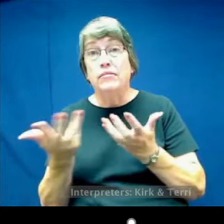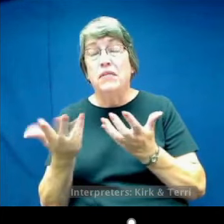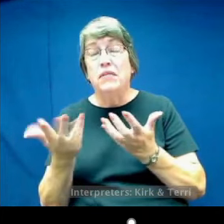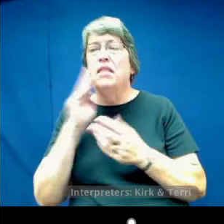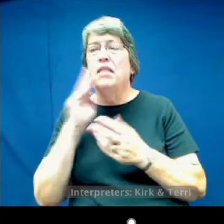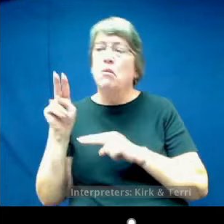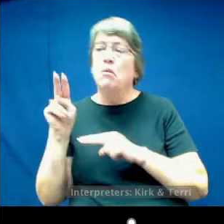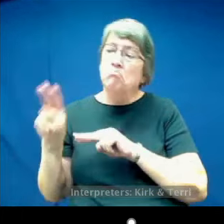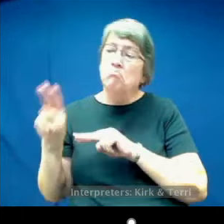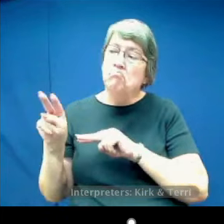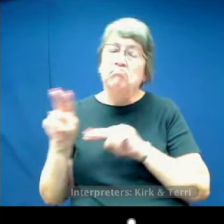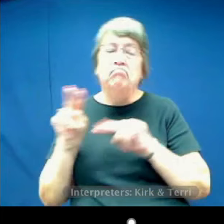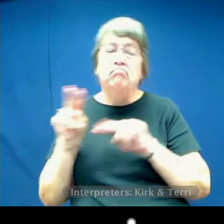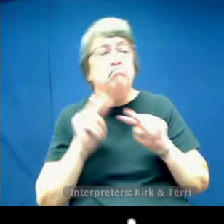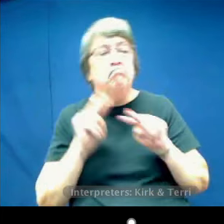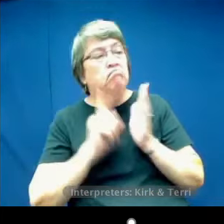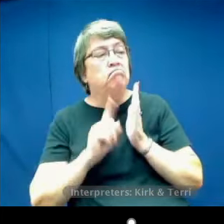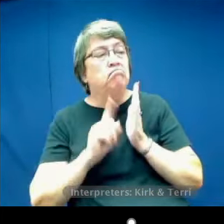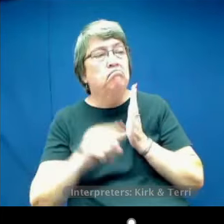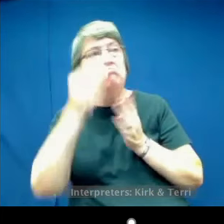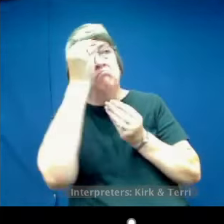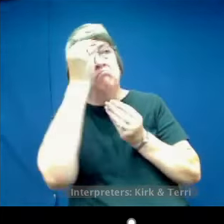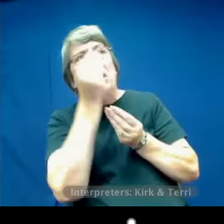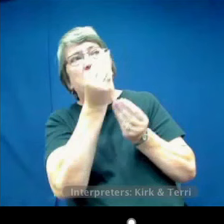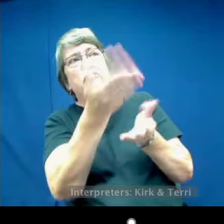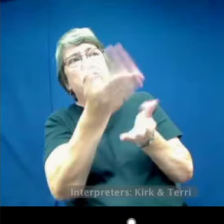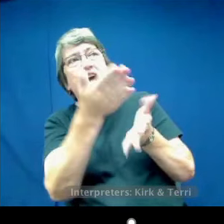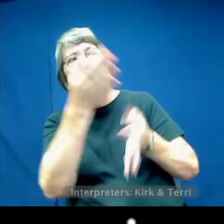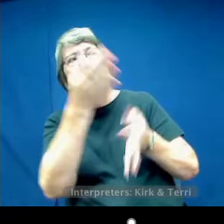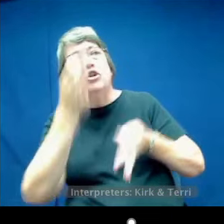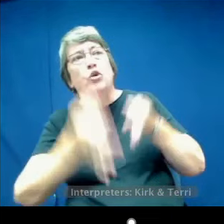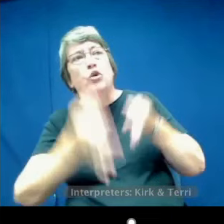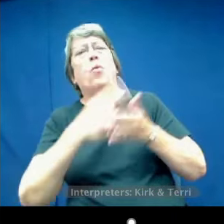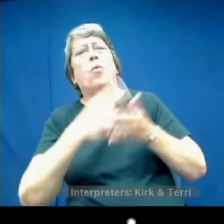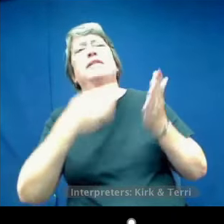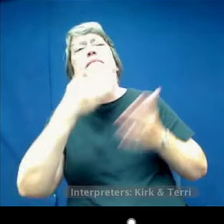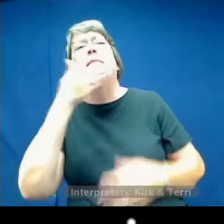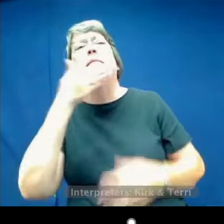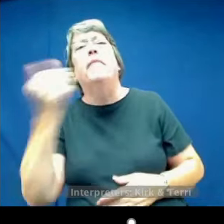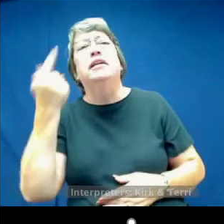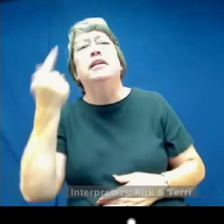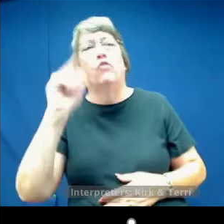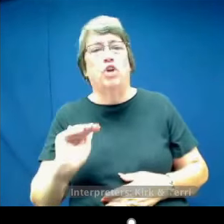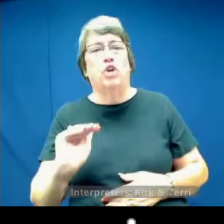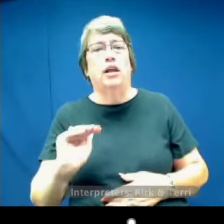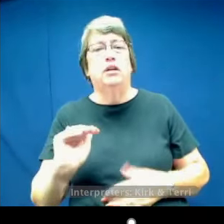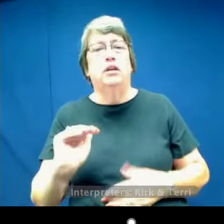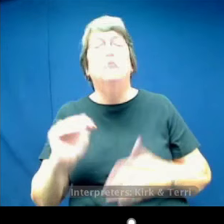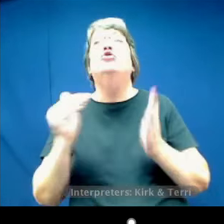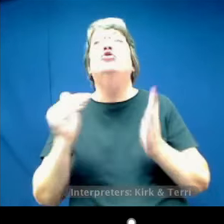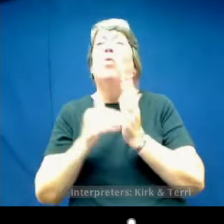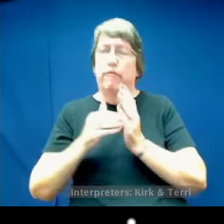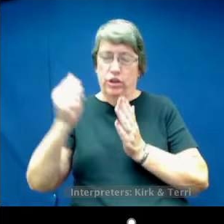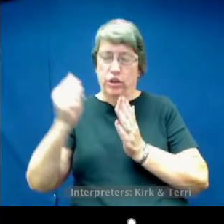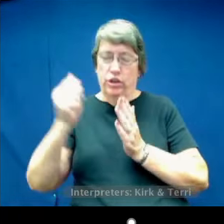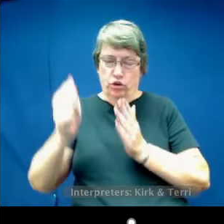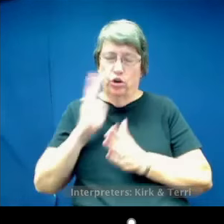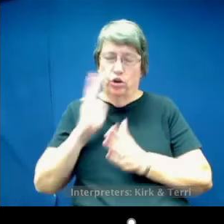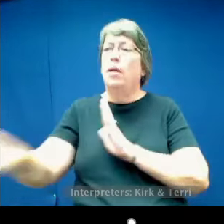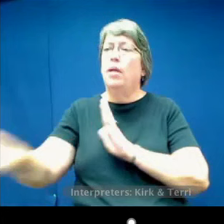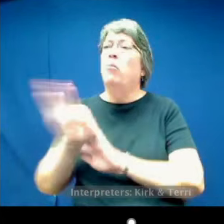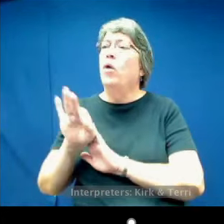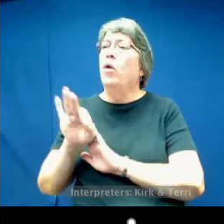best interest of the child. So courts often appoint a GAL to represent a minor child, and